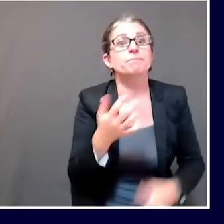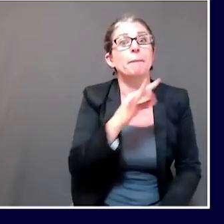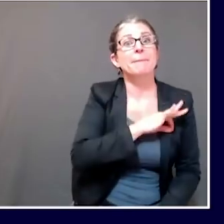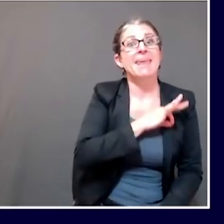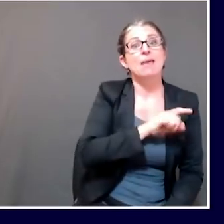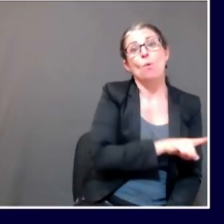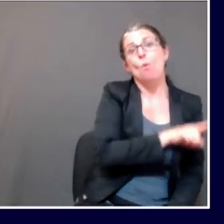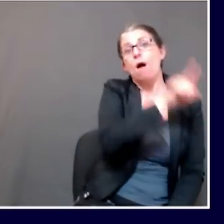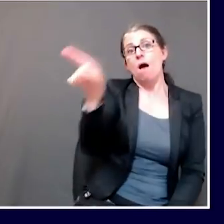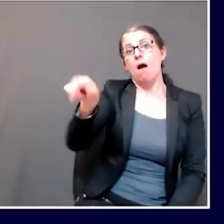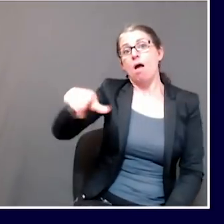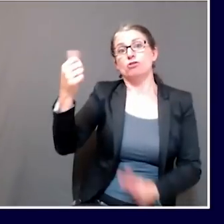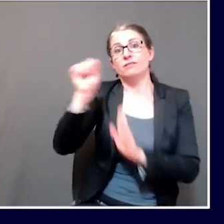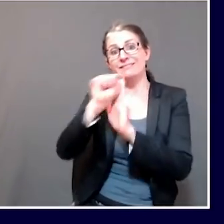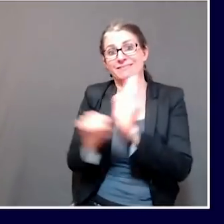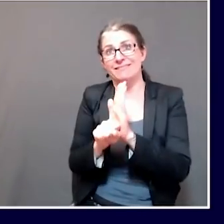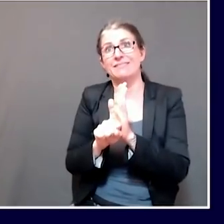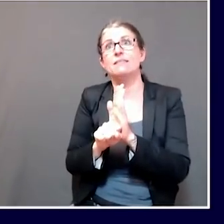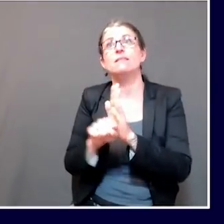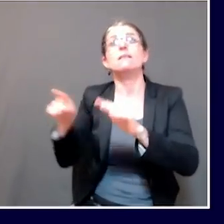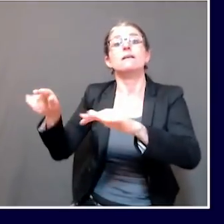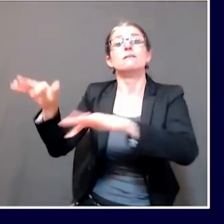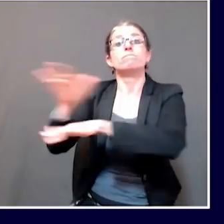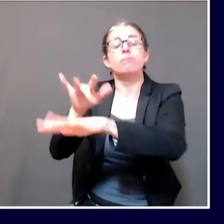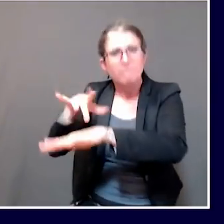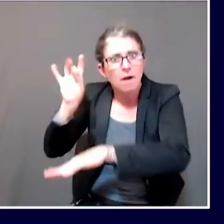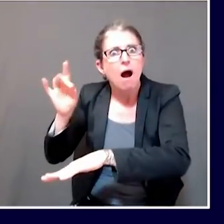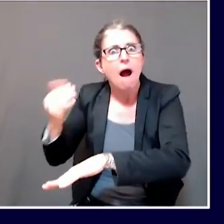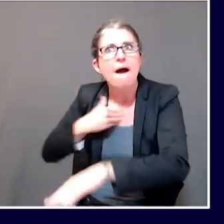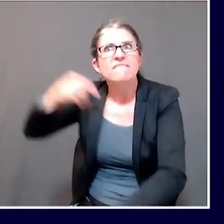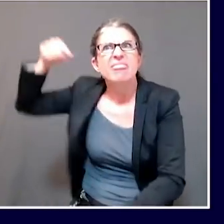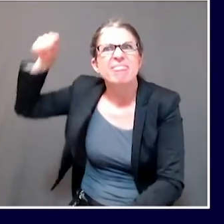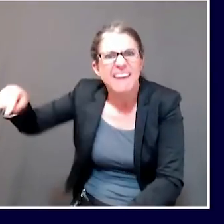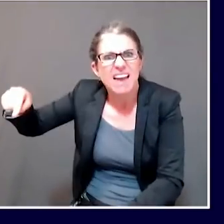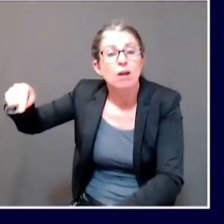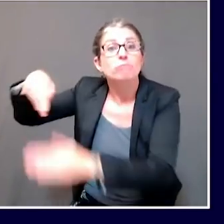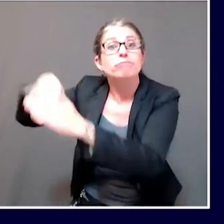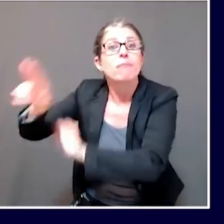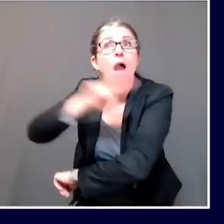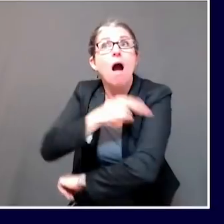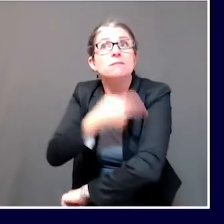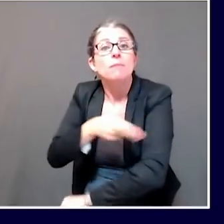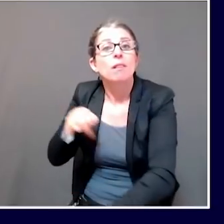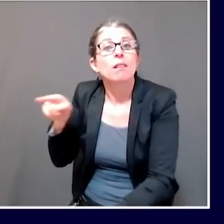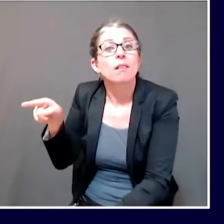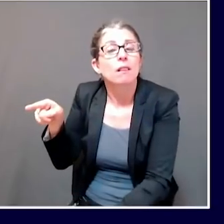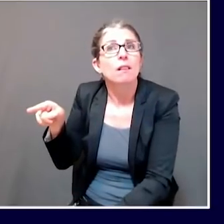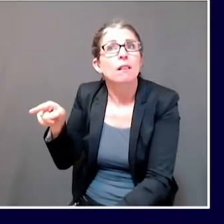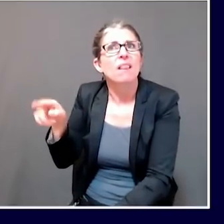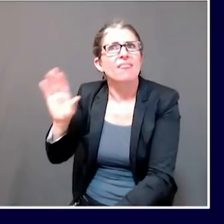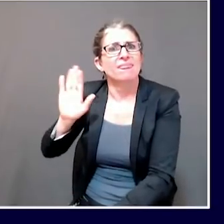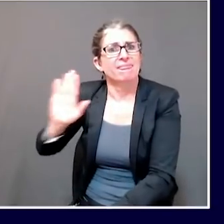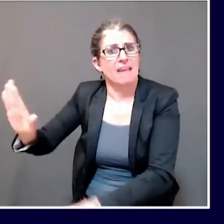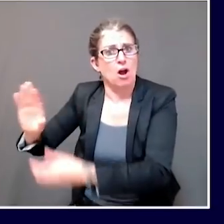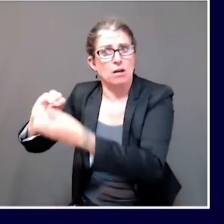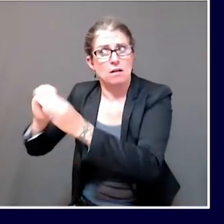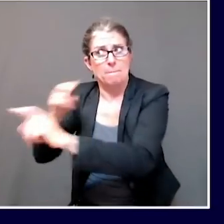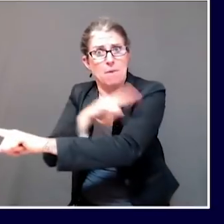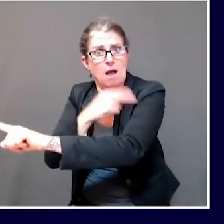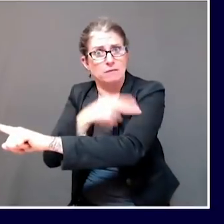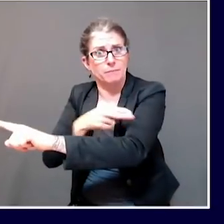state, and I believe the case investigation is usually the responsibility of the home state. However, on Tuesday,